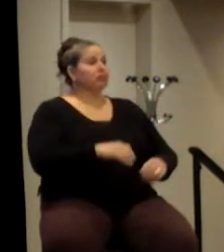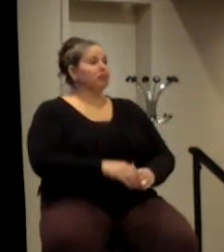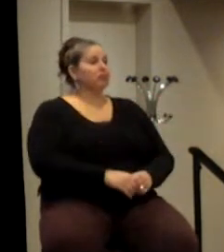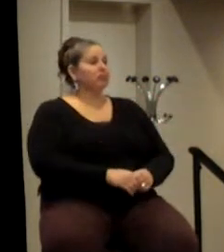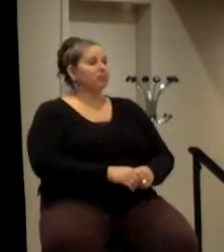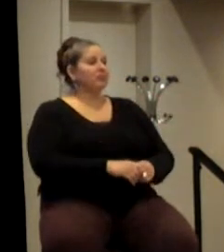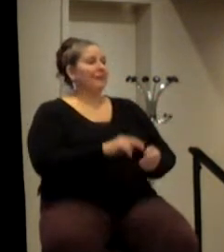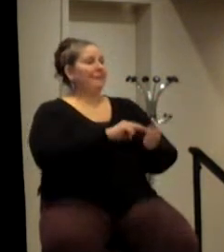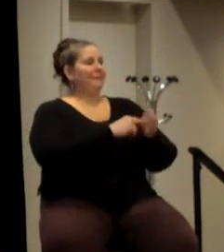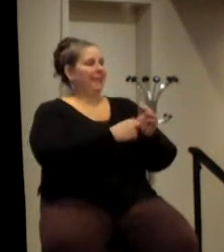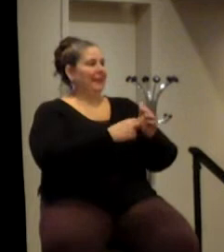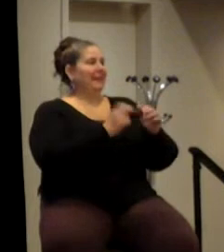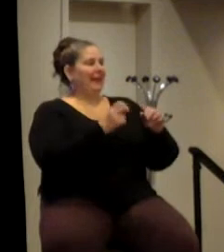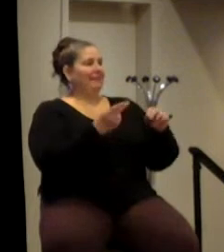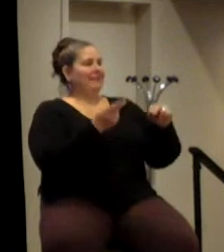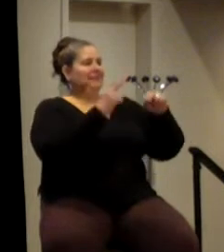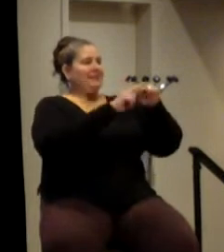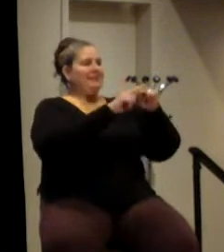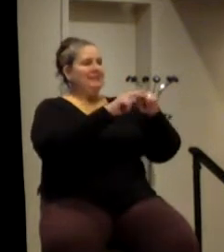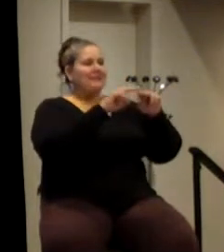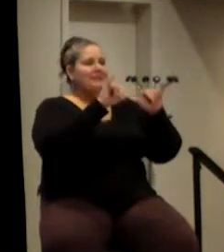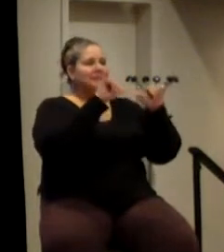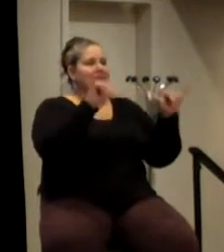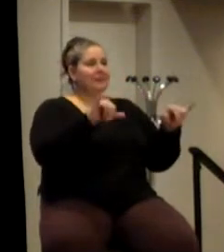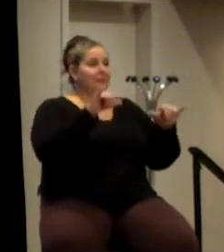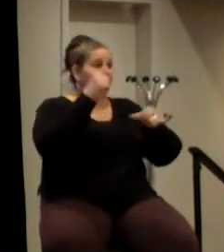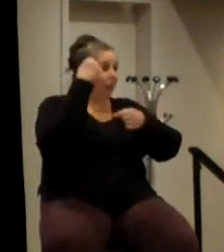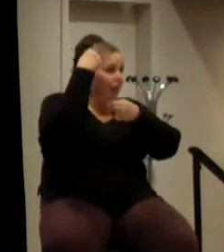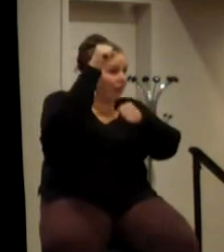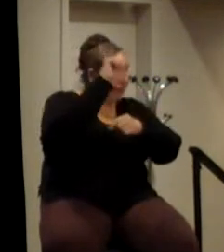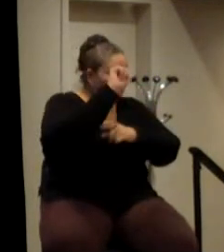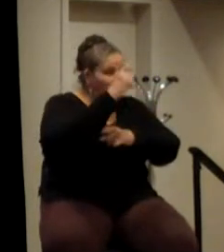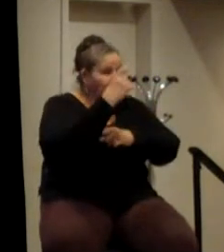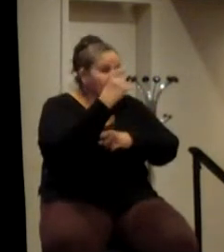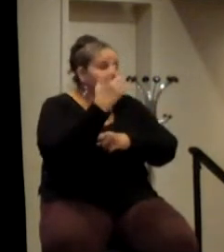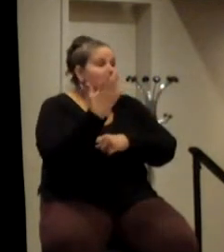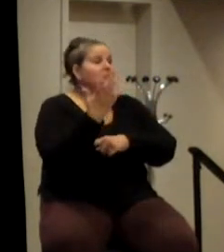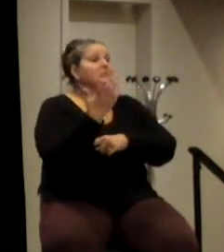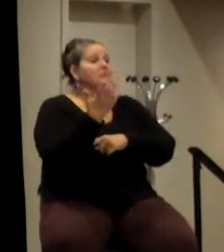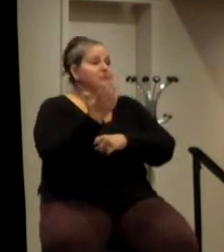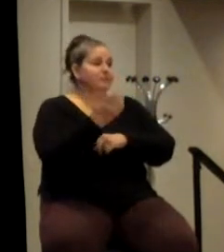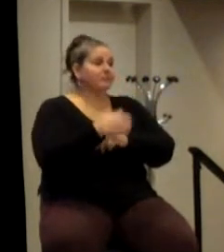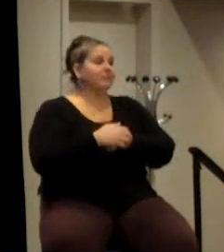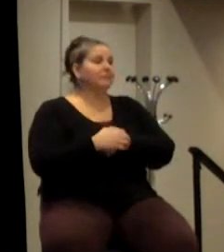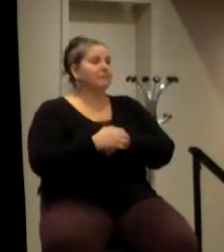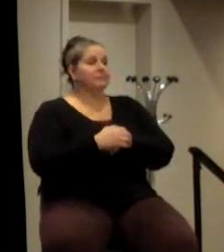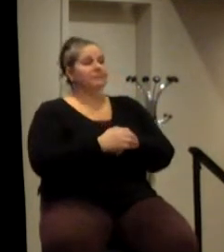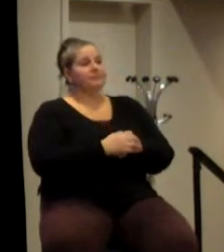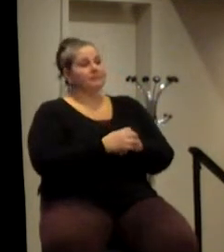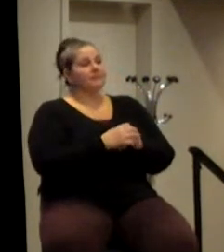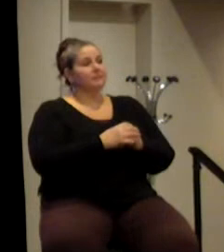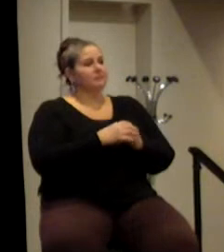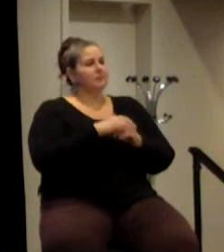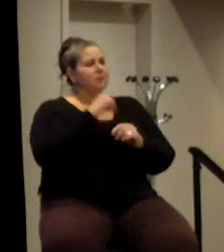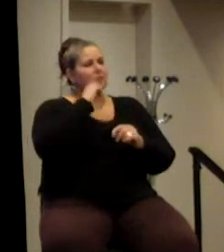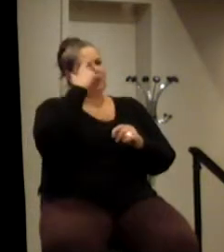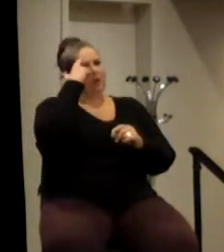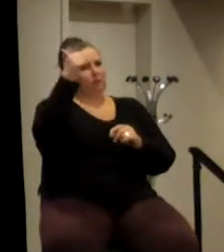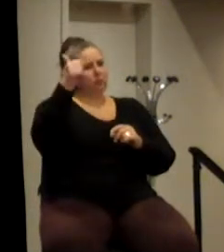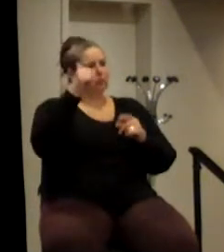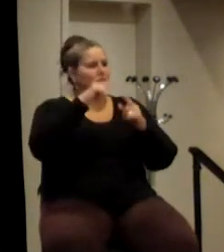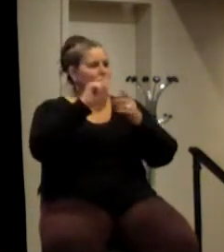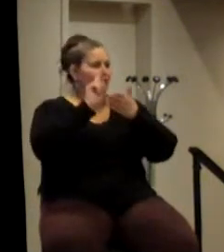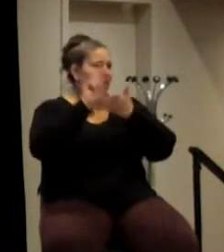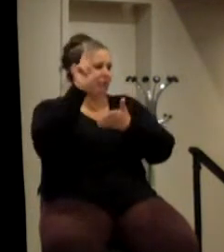But again, that will be the university's call. They have the systems in place, the tools in place with